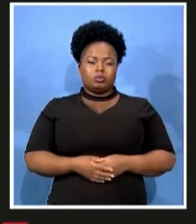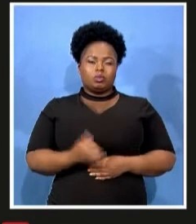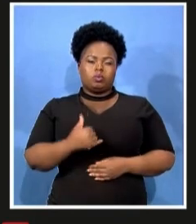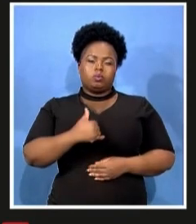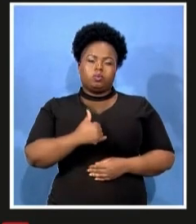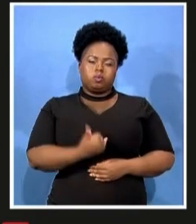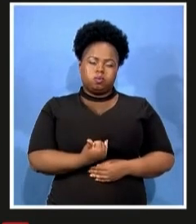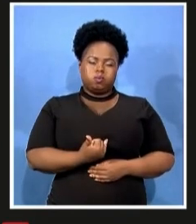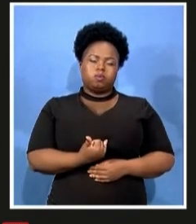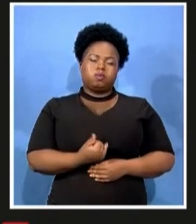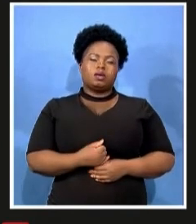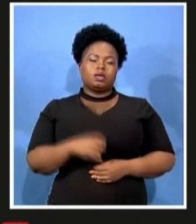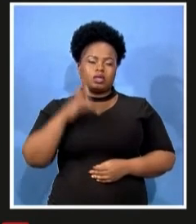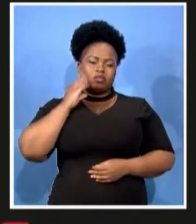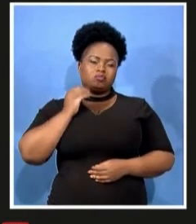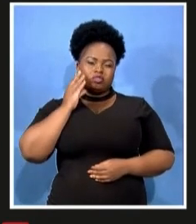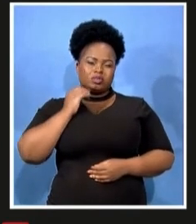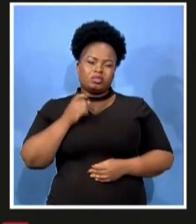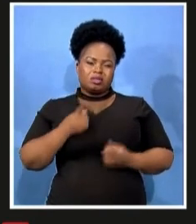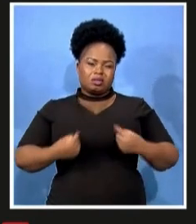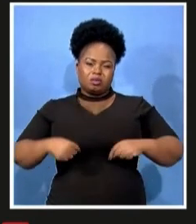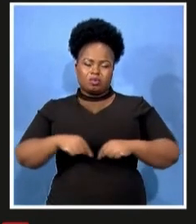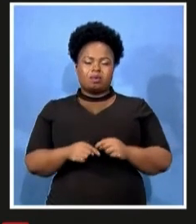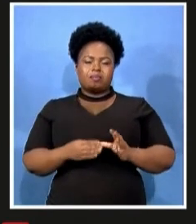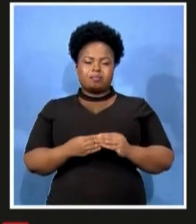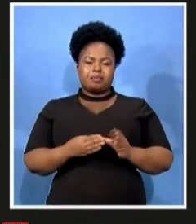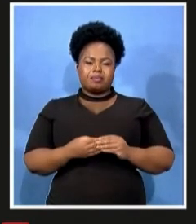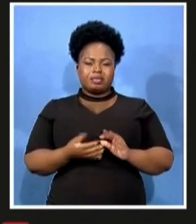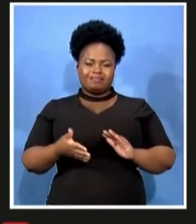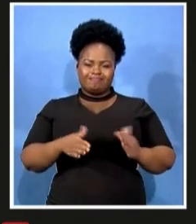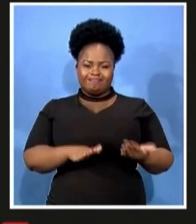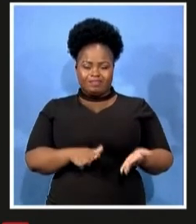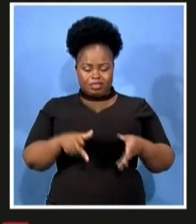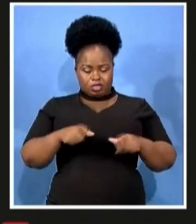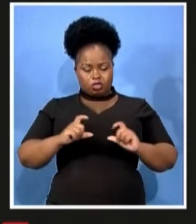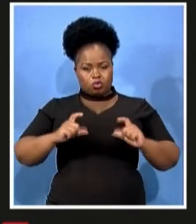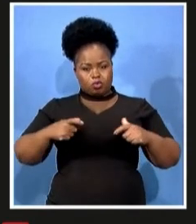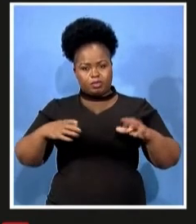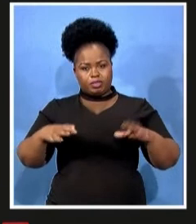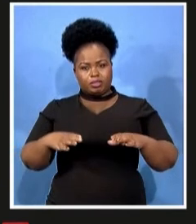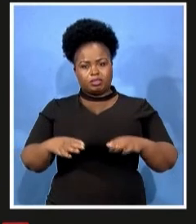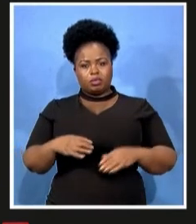our members in this committee, Honorable Dr. Phumza Janti.